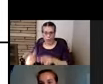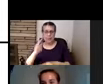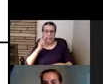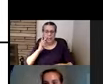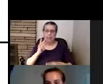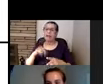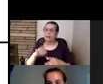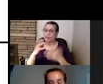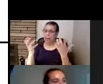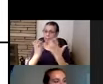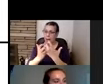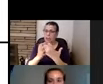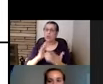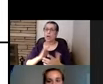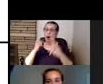principles.